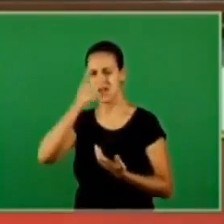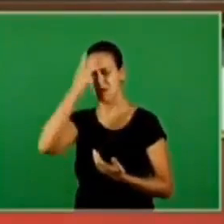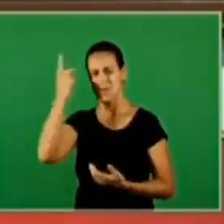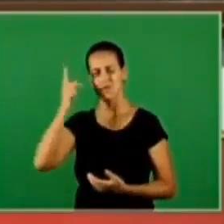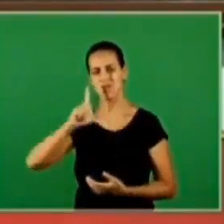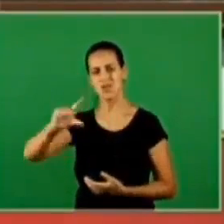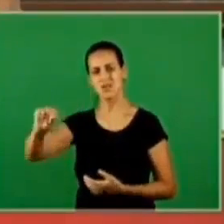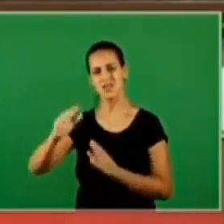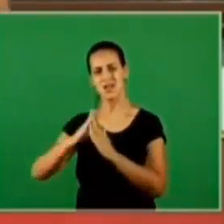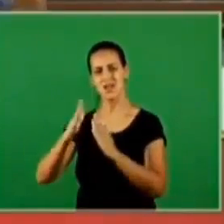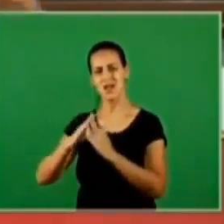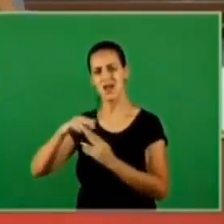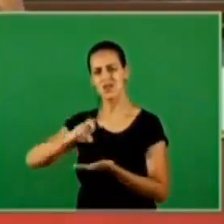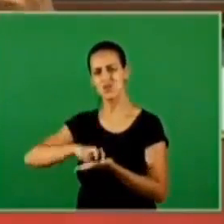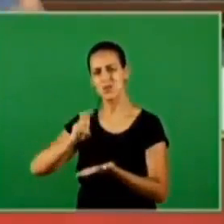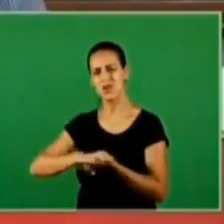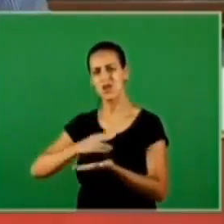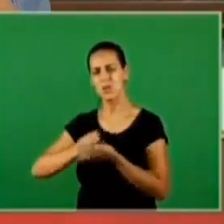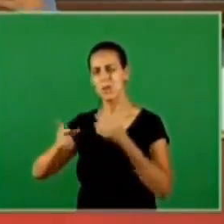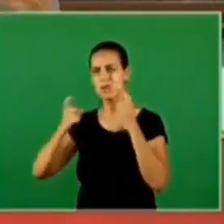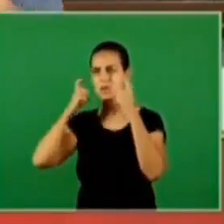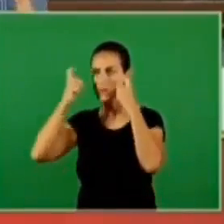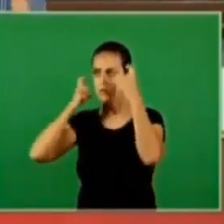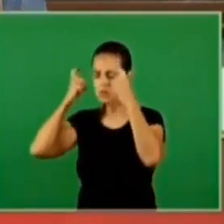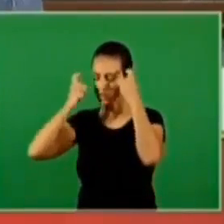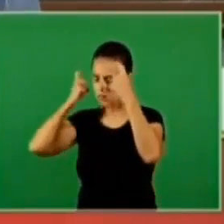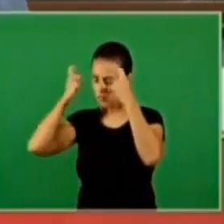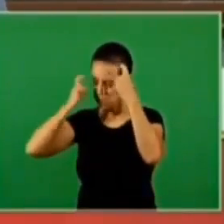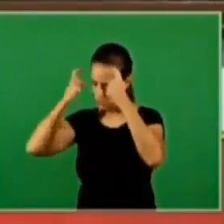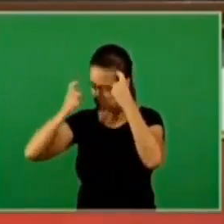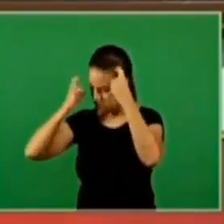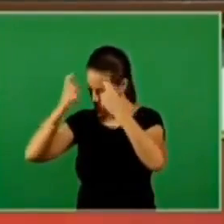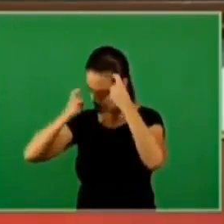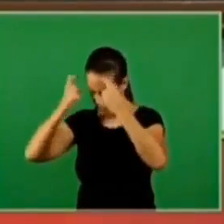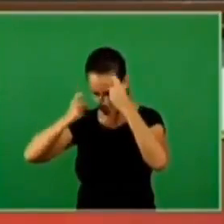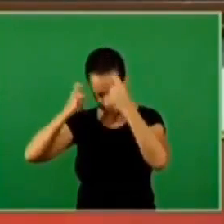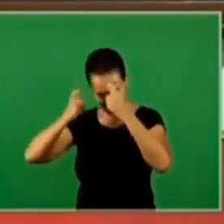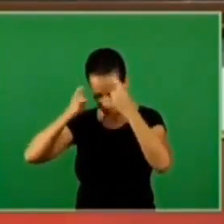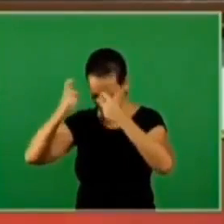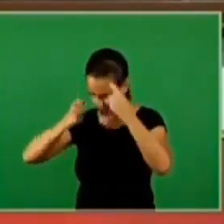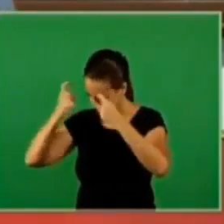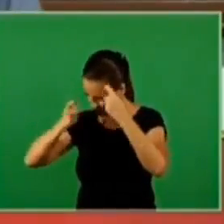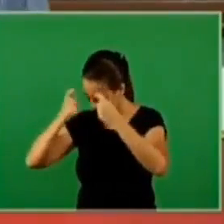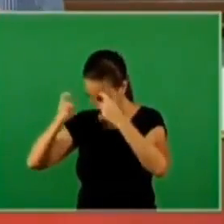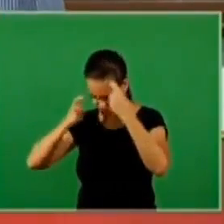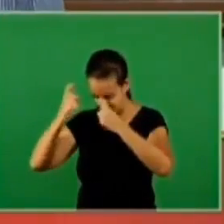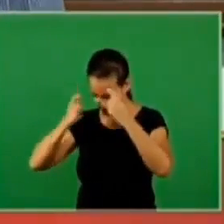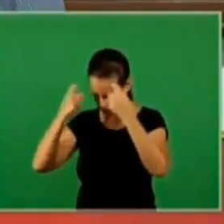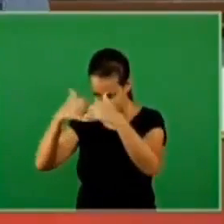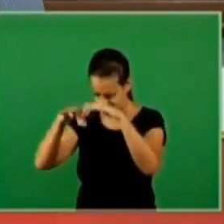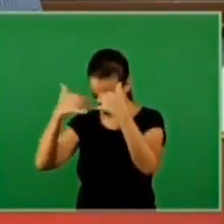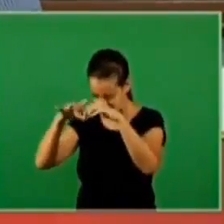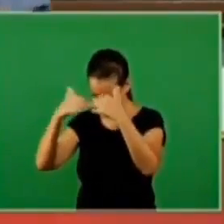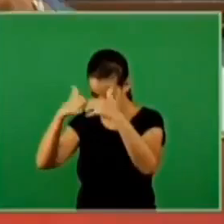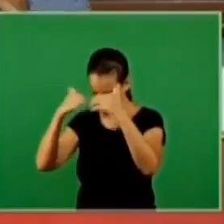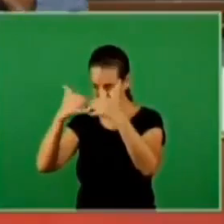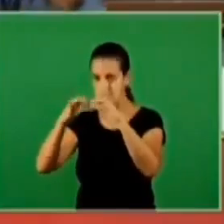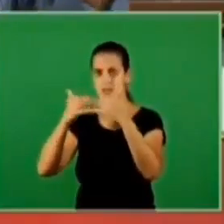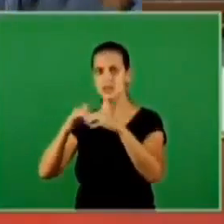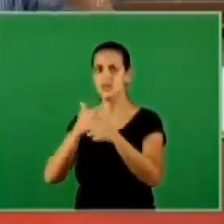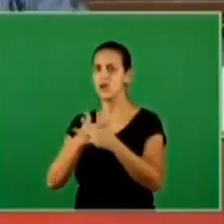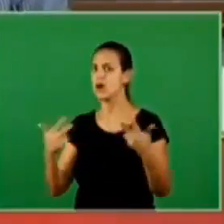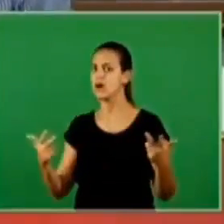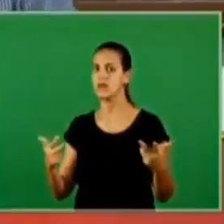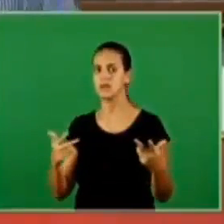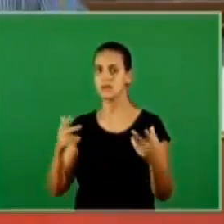himself. Sometimes he lives in the morning and the concerns of the day, the work,